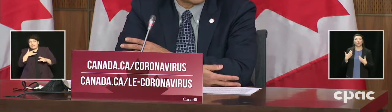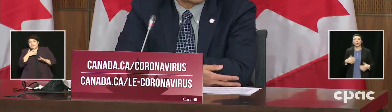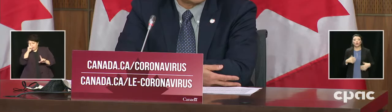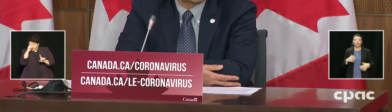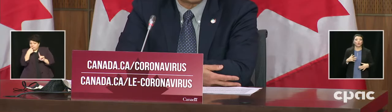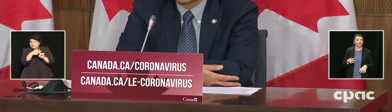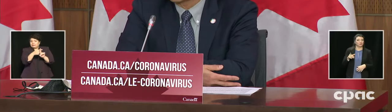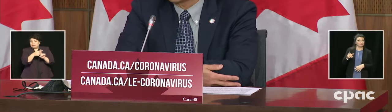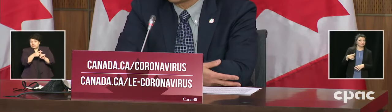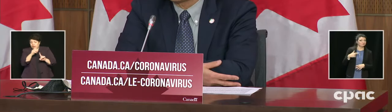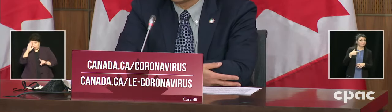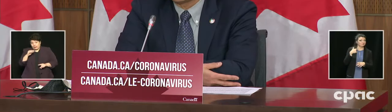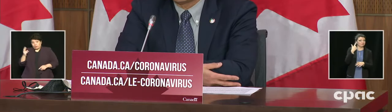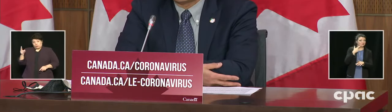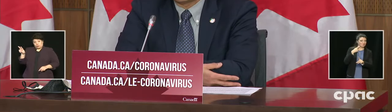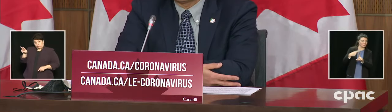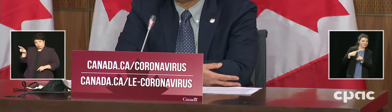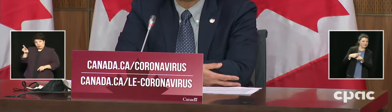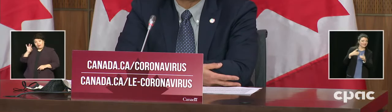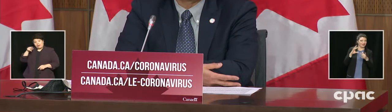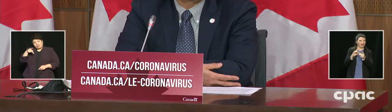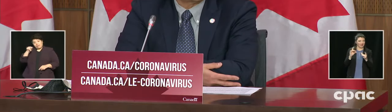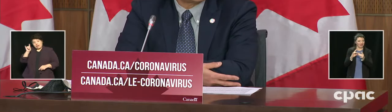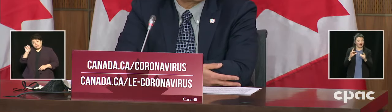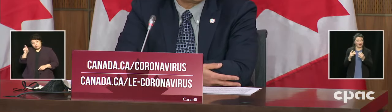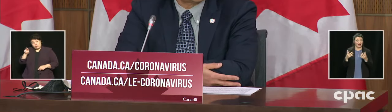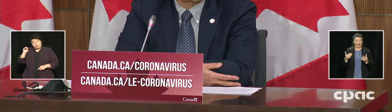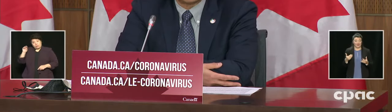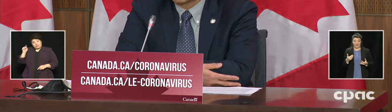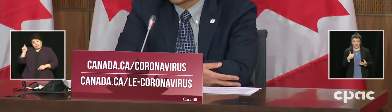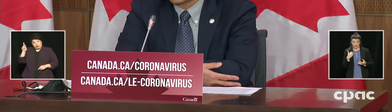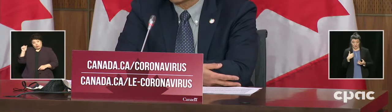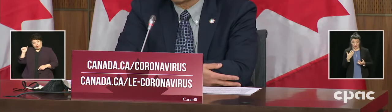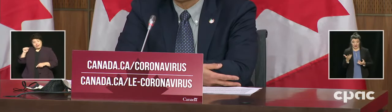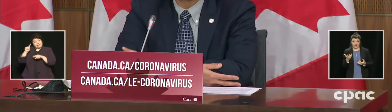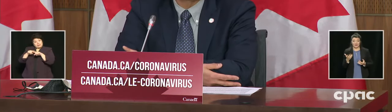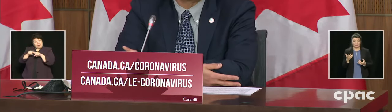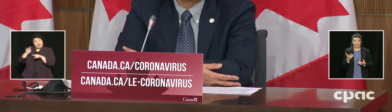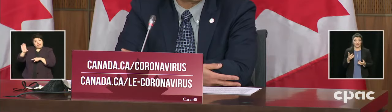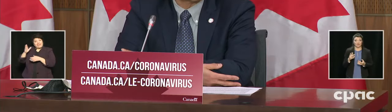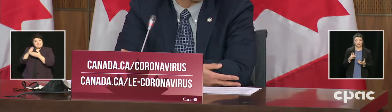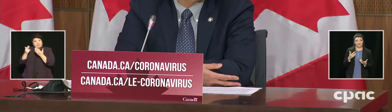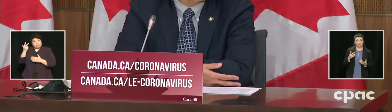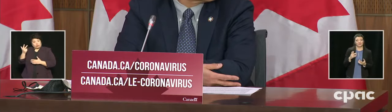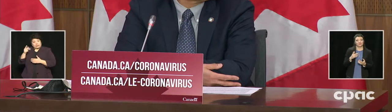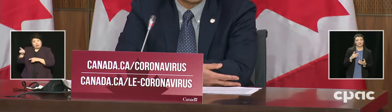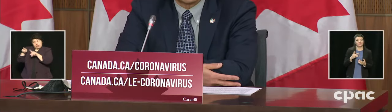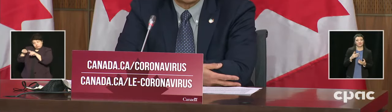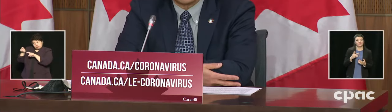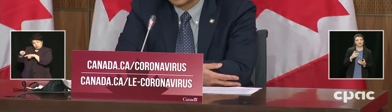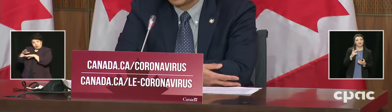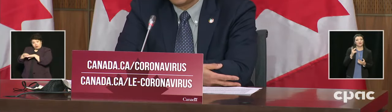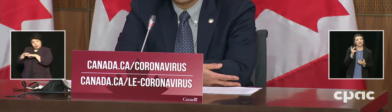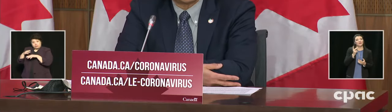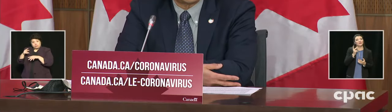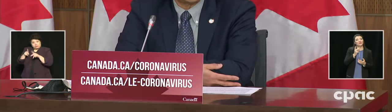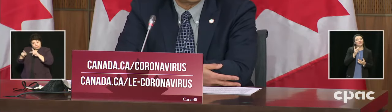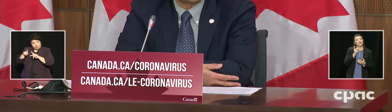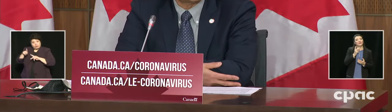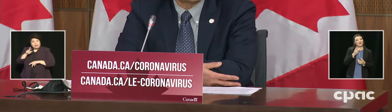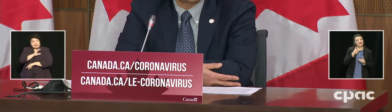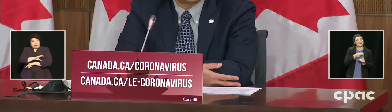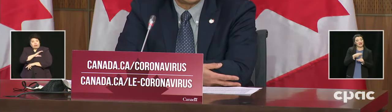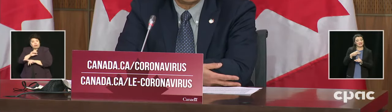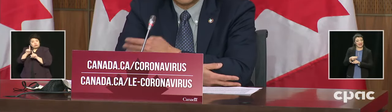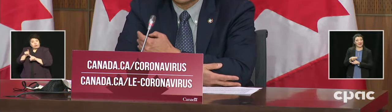two vaccines from Pfizer, Moderna, the results of their phase 3 clinical trials are looking very good. Obviously, our colleagues at Health Canada